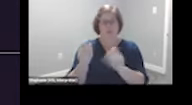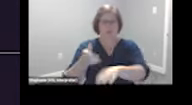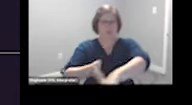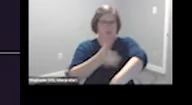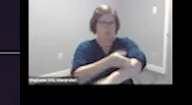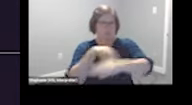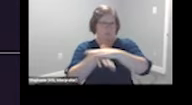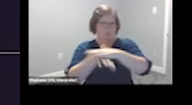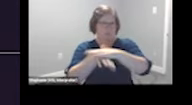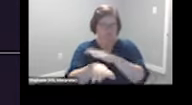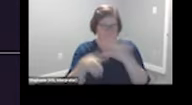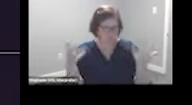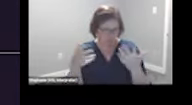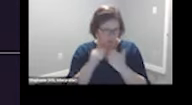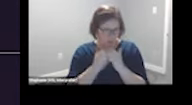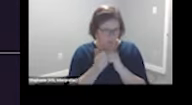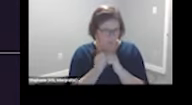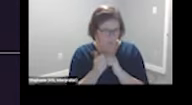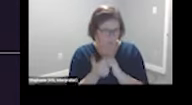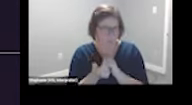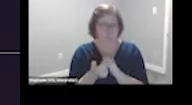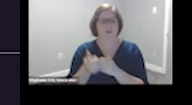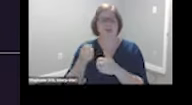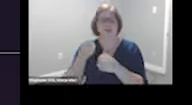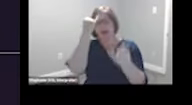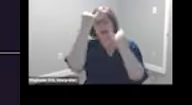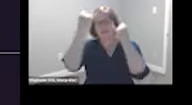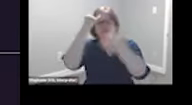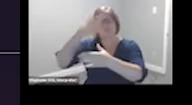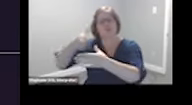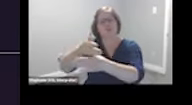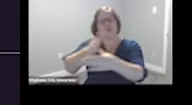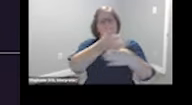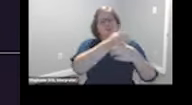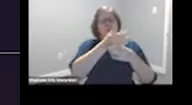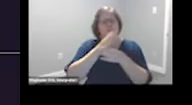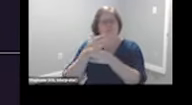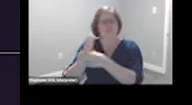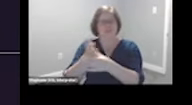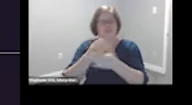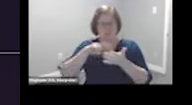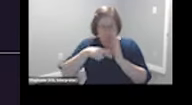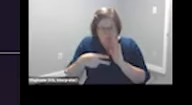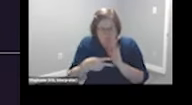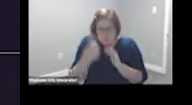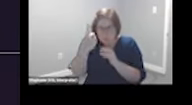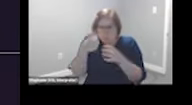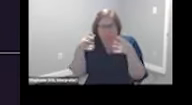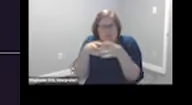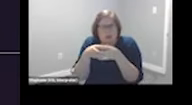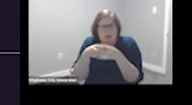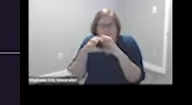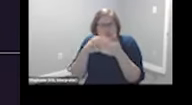obviously, is to share our ideas. So if there are only a small number of people trying to make things more accessible, nothing is ever going to move